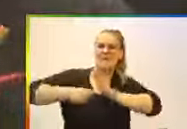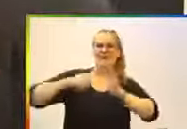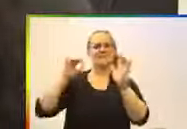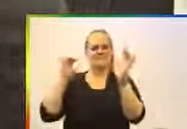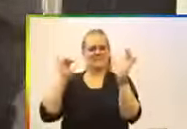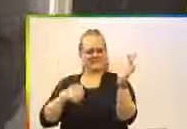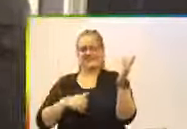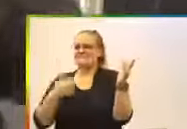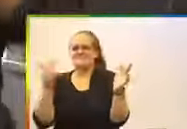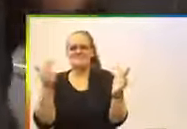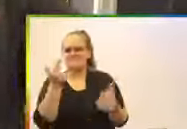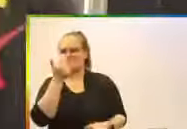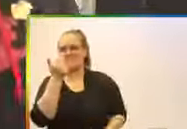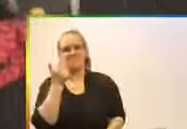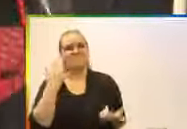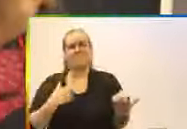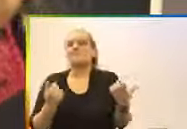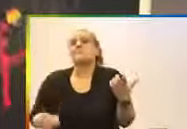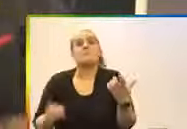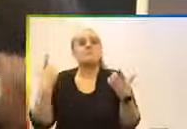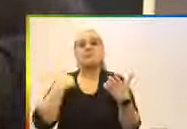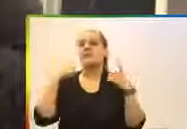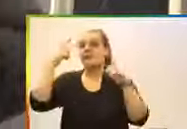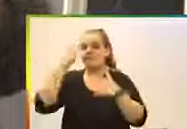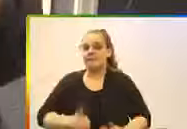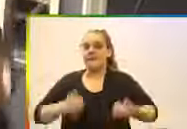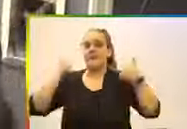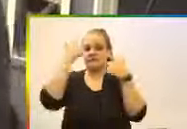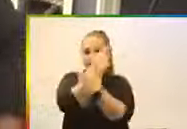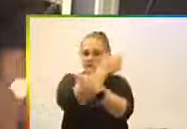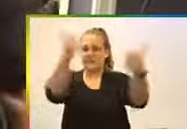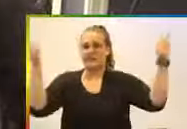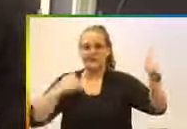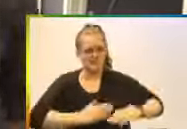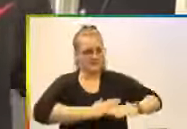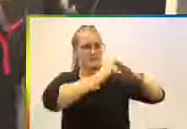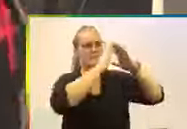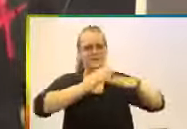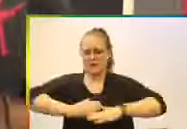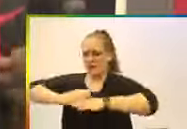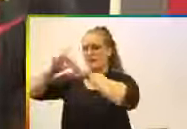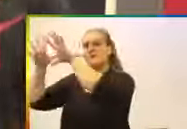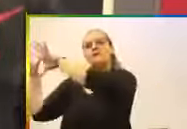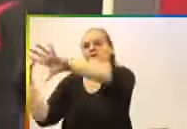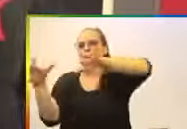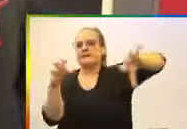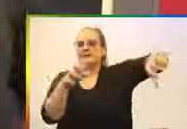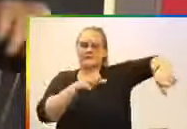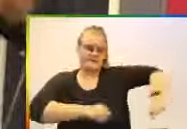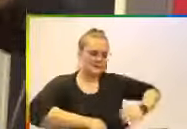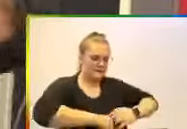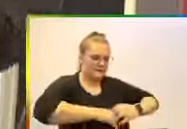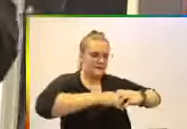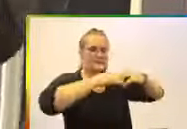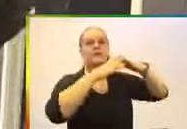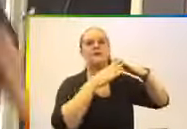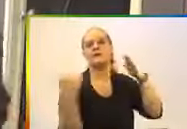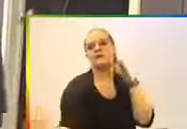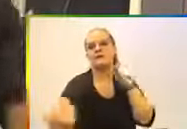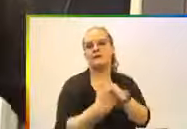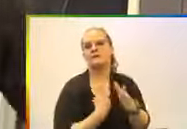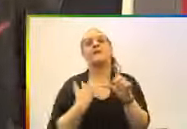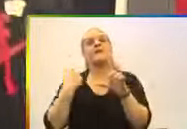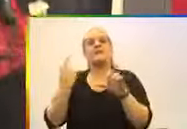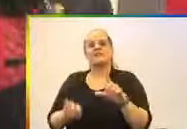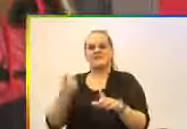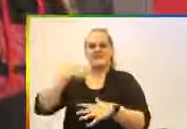yeah. I'm screaming life is what you make it. Me in four walls while I'm trying to create, and I've been inside while I'm holding on to loved